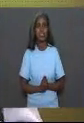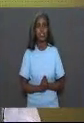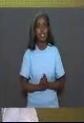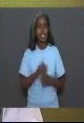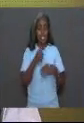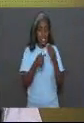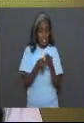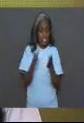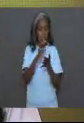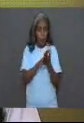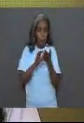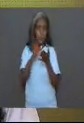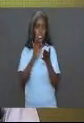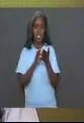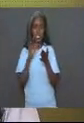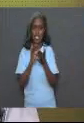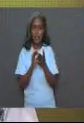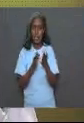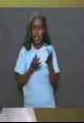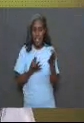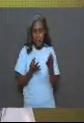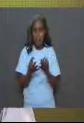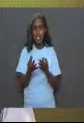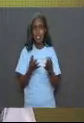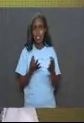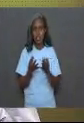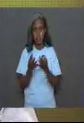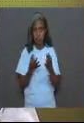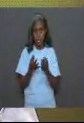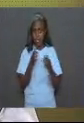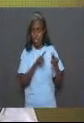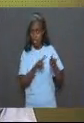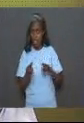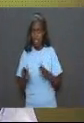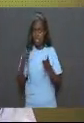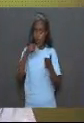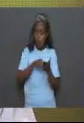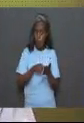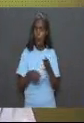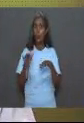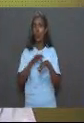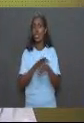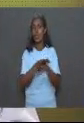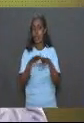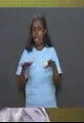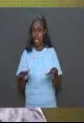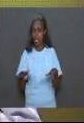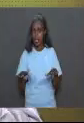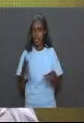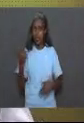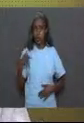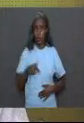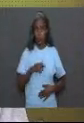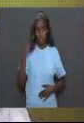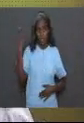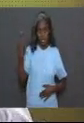Since complex numbers can be expressed as points on a plane, we